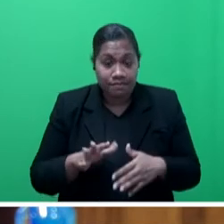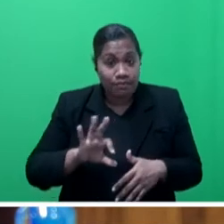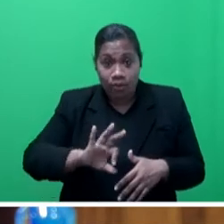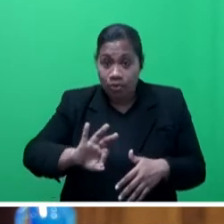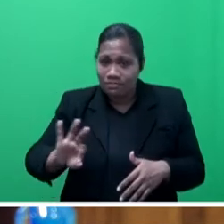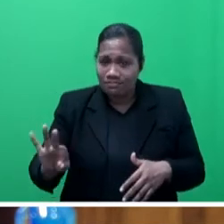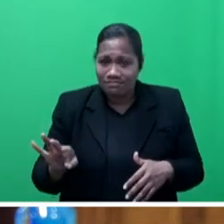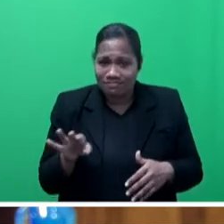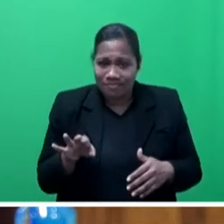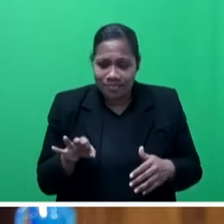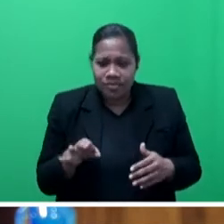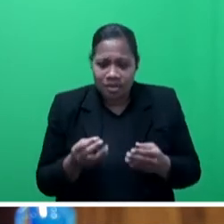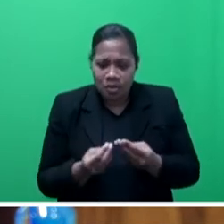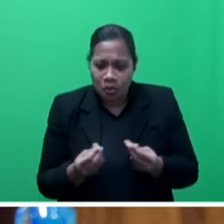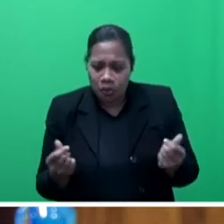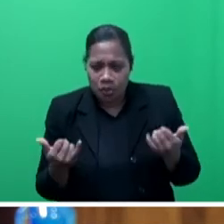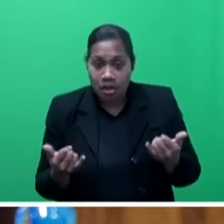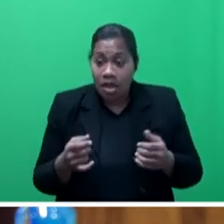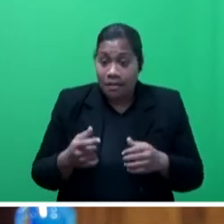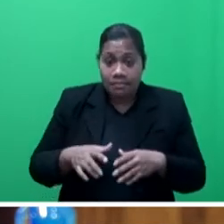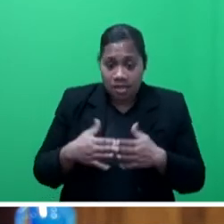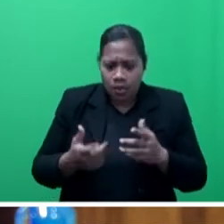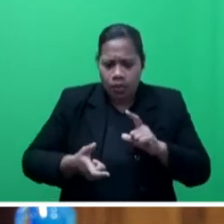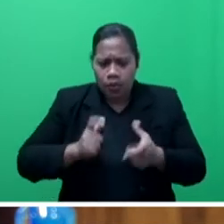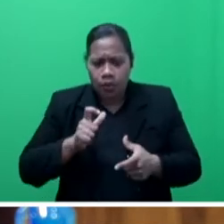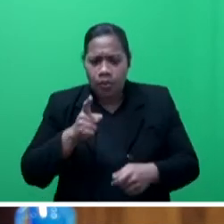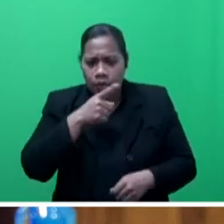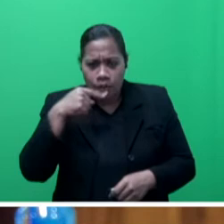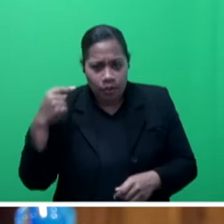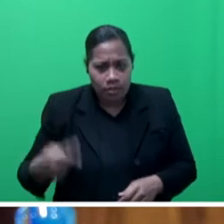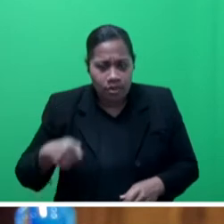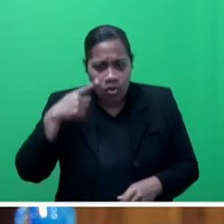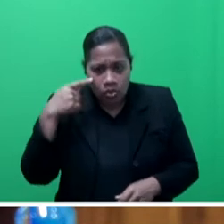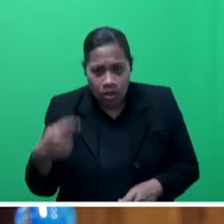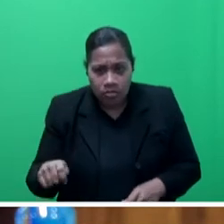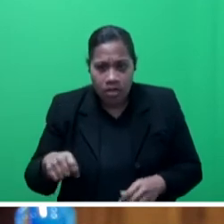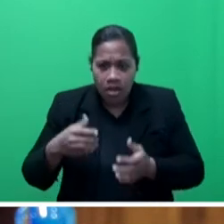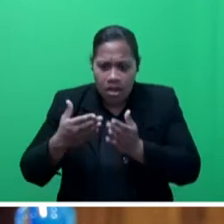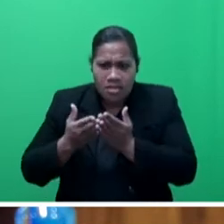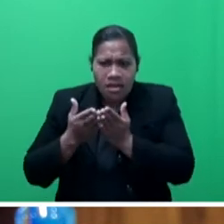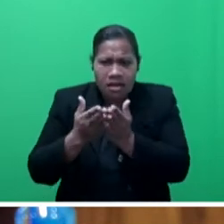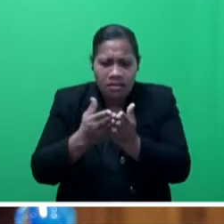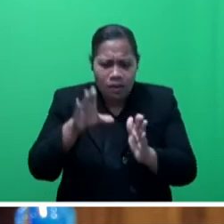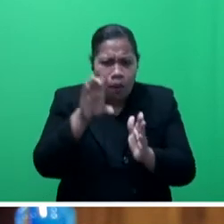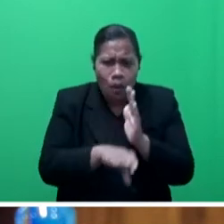the crisis between Ukraine and Russia, with the increase in shipping freight cost.